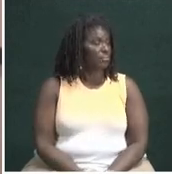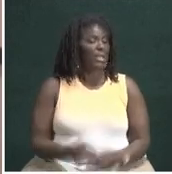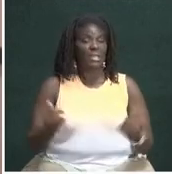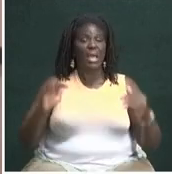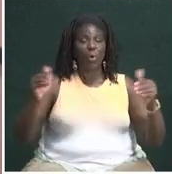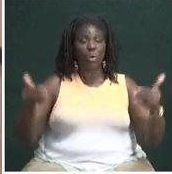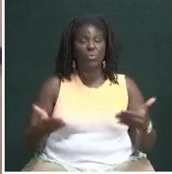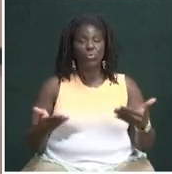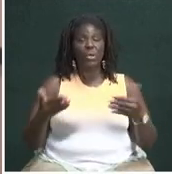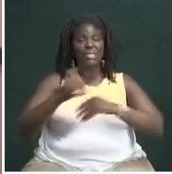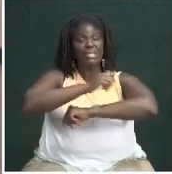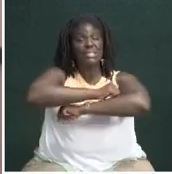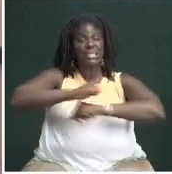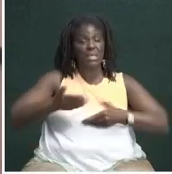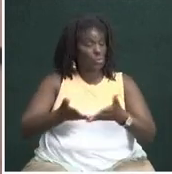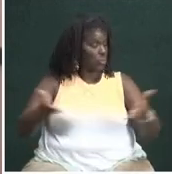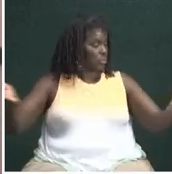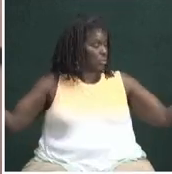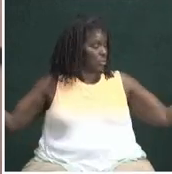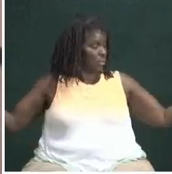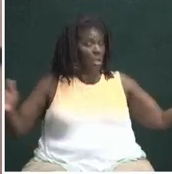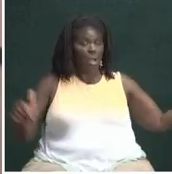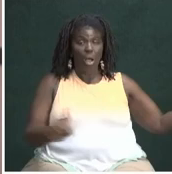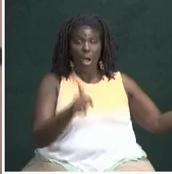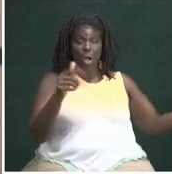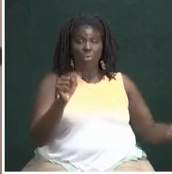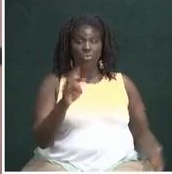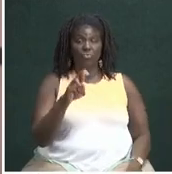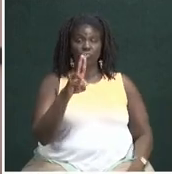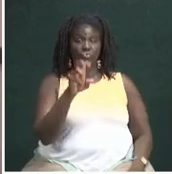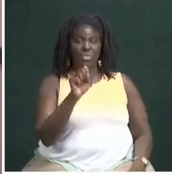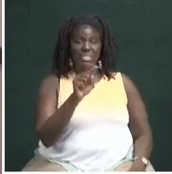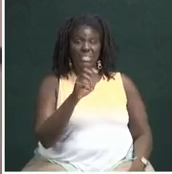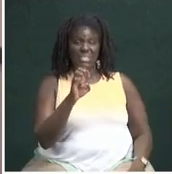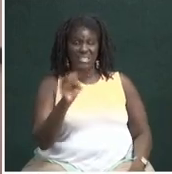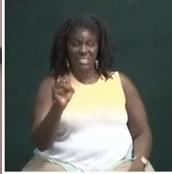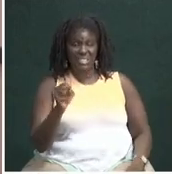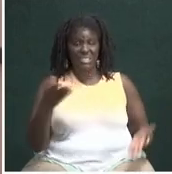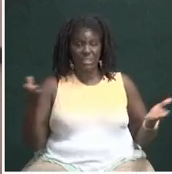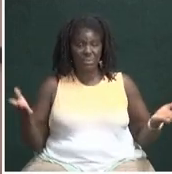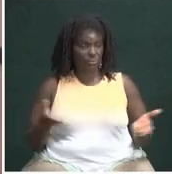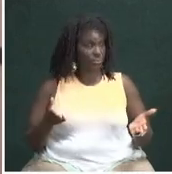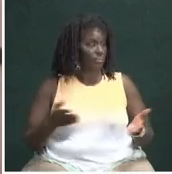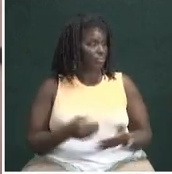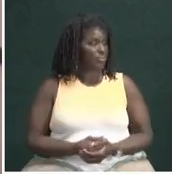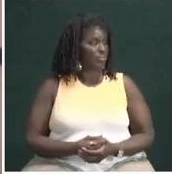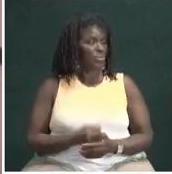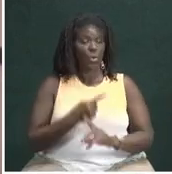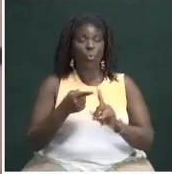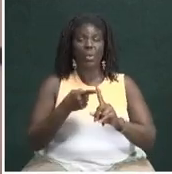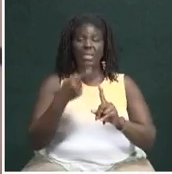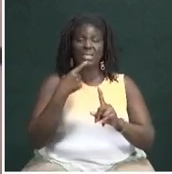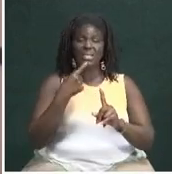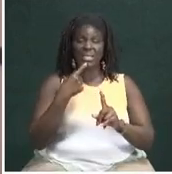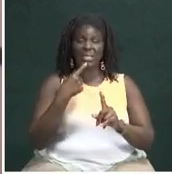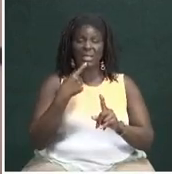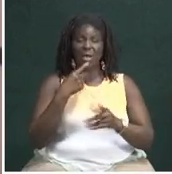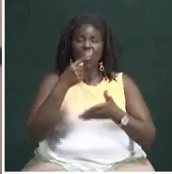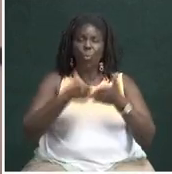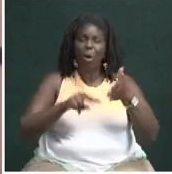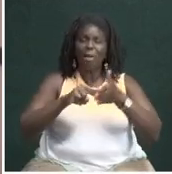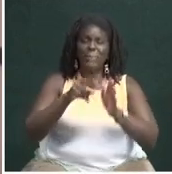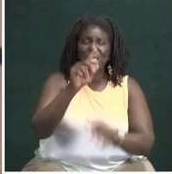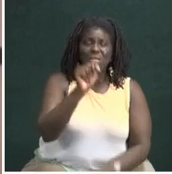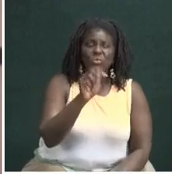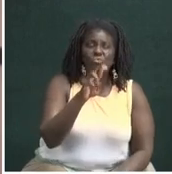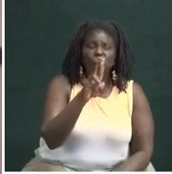on the stage tonight the other trustees who are with us, And when I say the everybody says, what does a